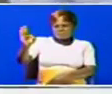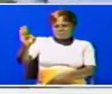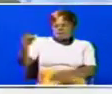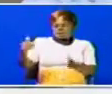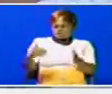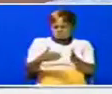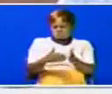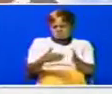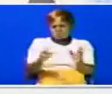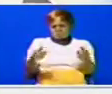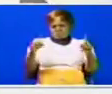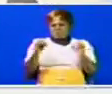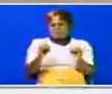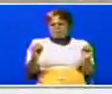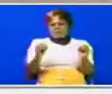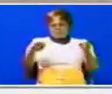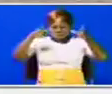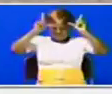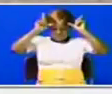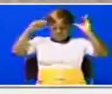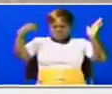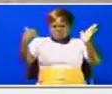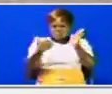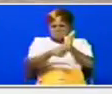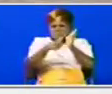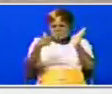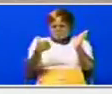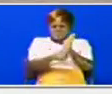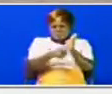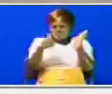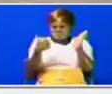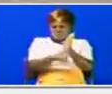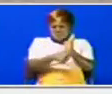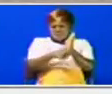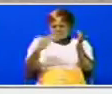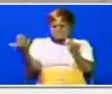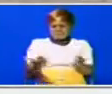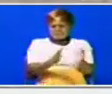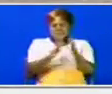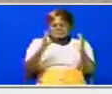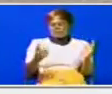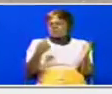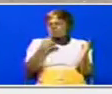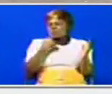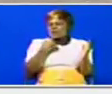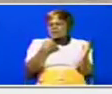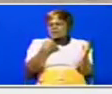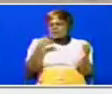snag. Mifugo imeleta shida kabisa kwetu kabisa. Kwa hii jamii mbili Turkana na